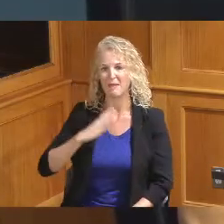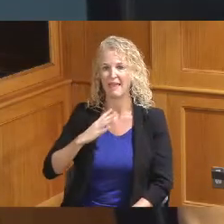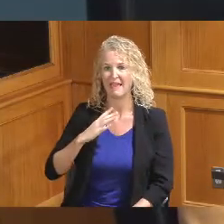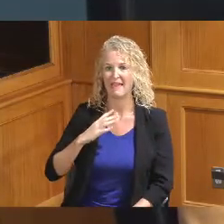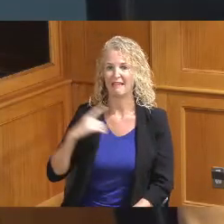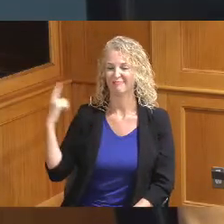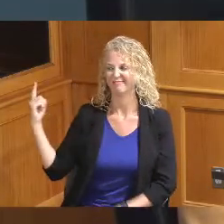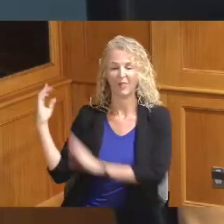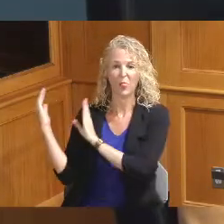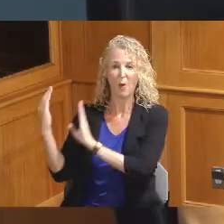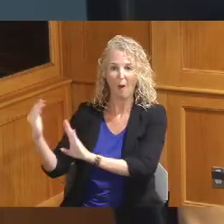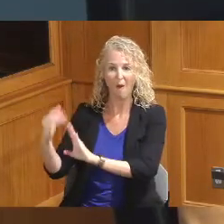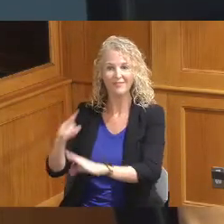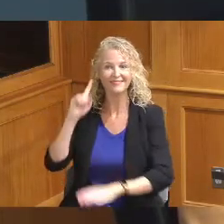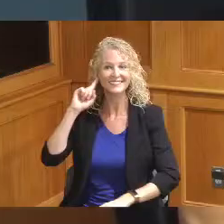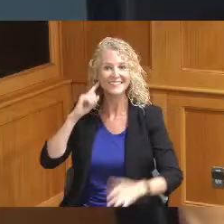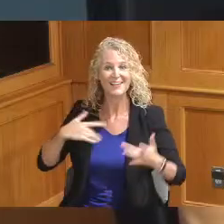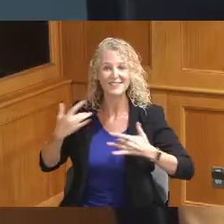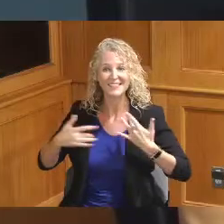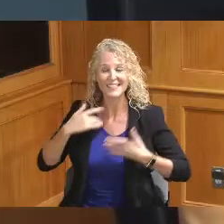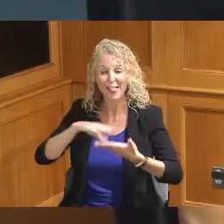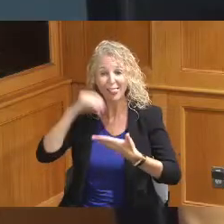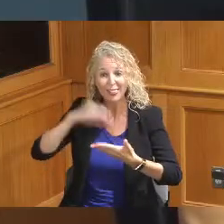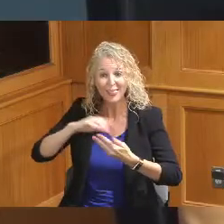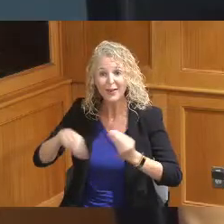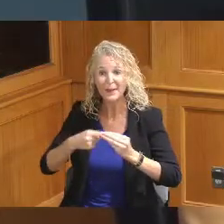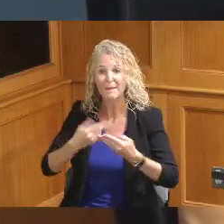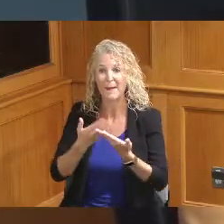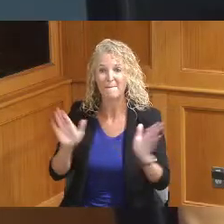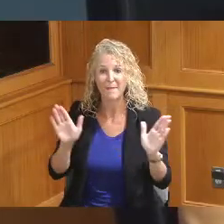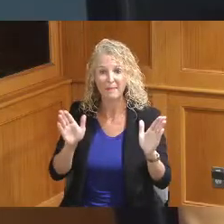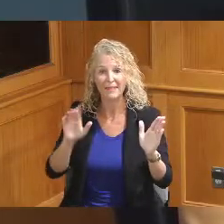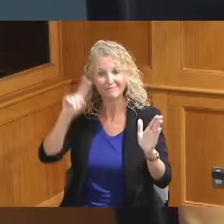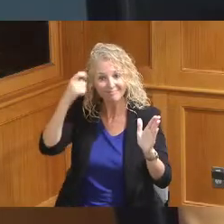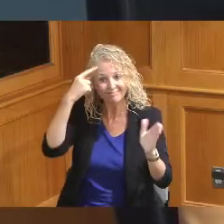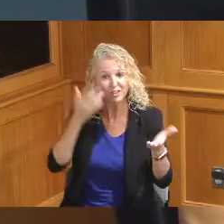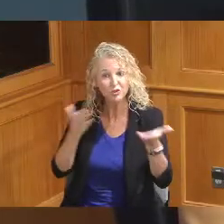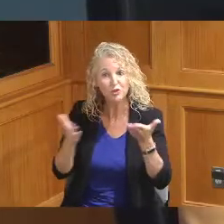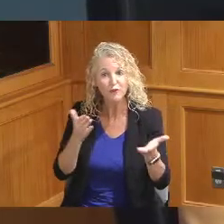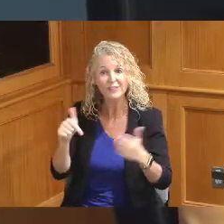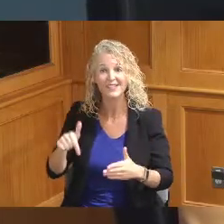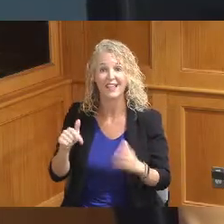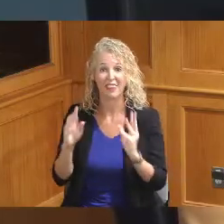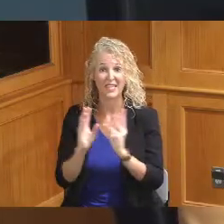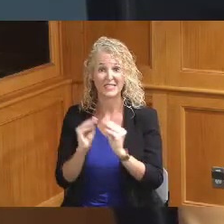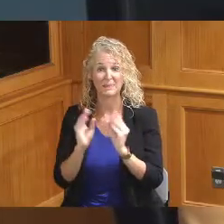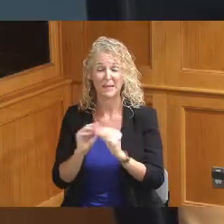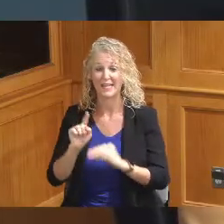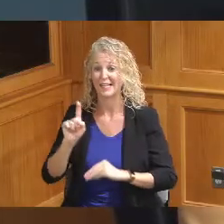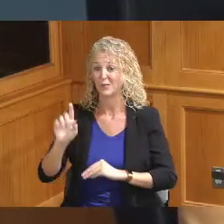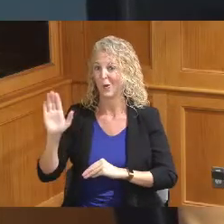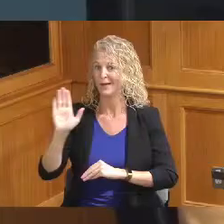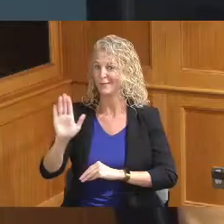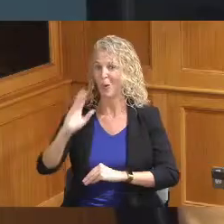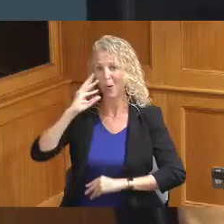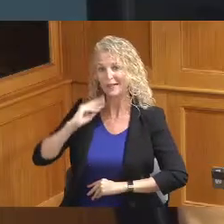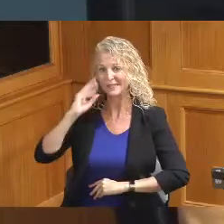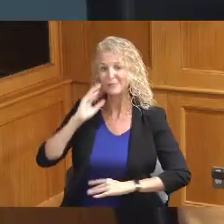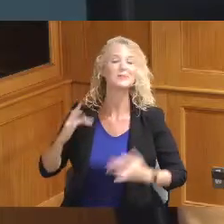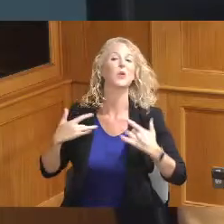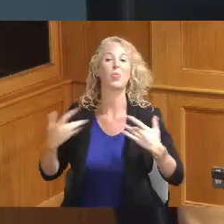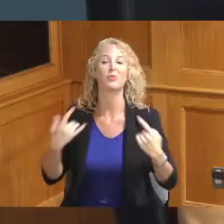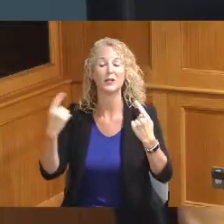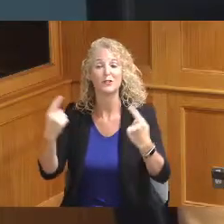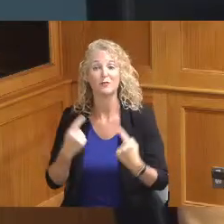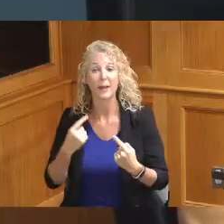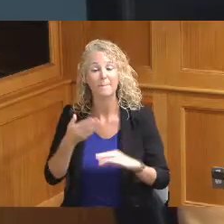really exciting. You're learning about public service, and you've made this county commission meeting one of your stops. So we're thrilled to have you. But before we